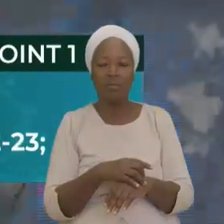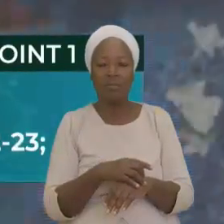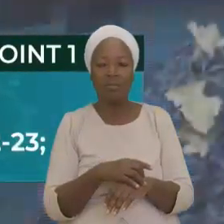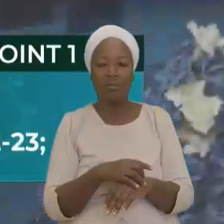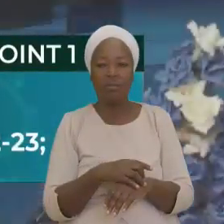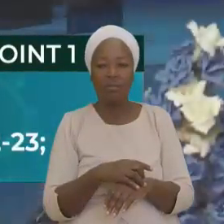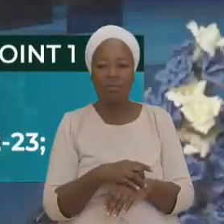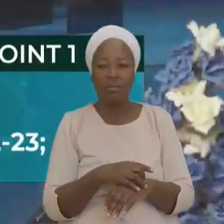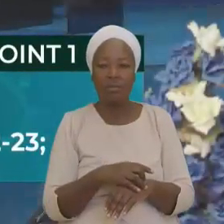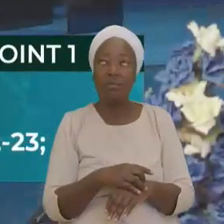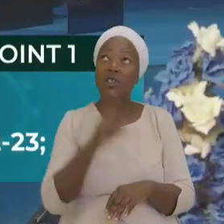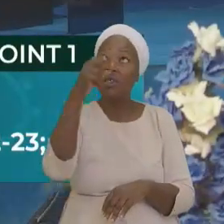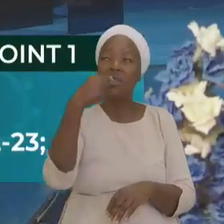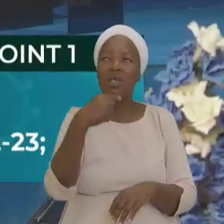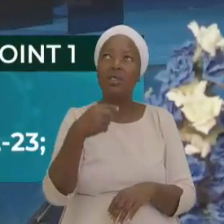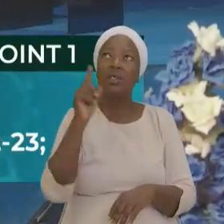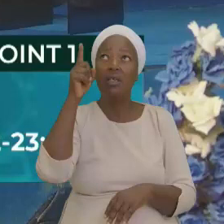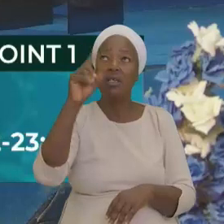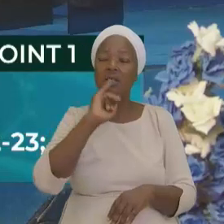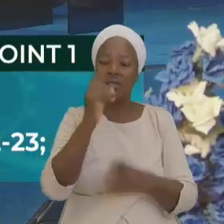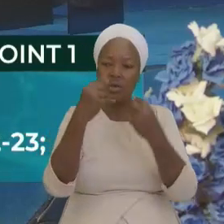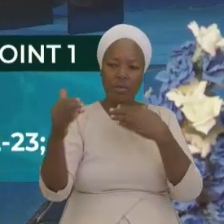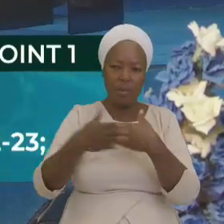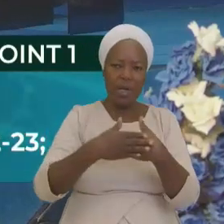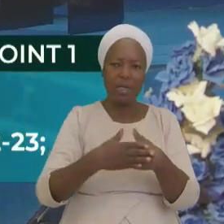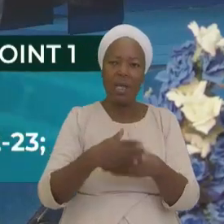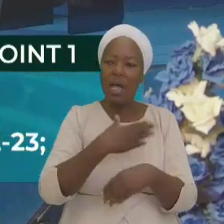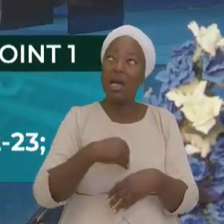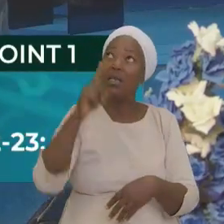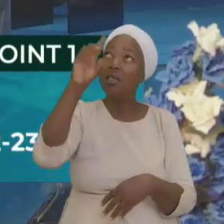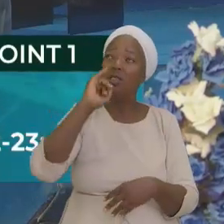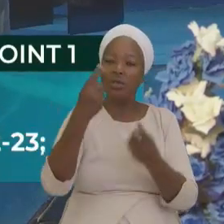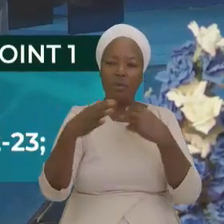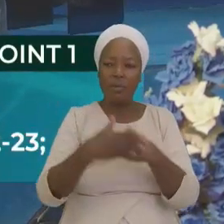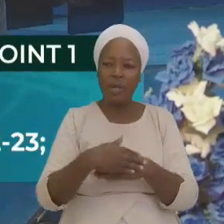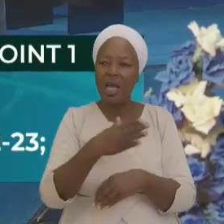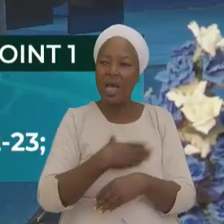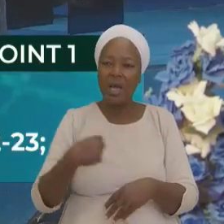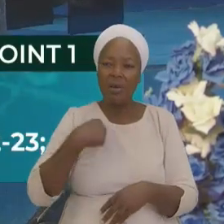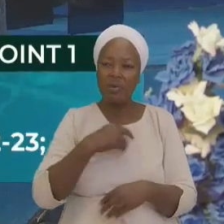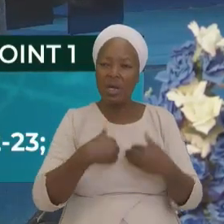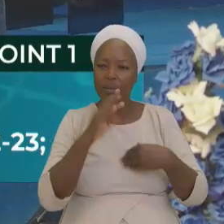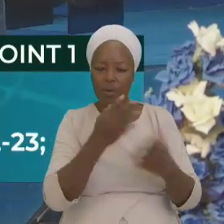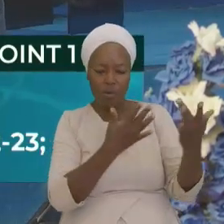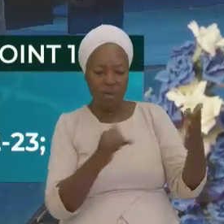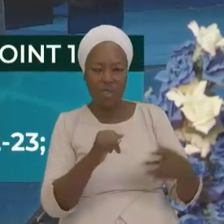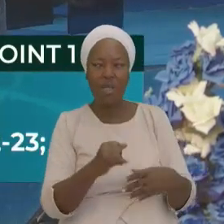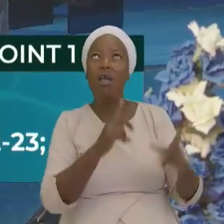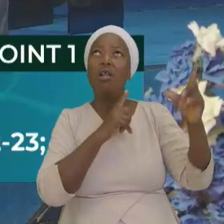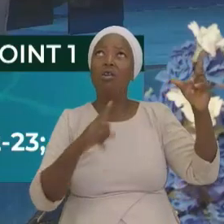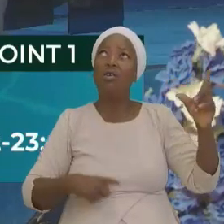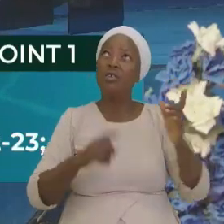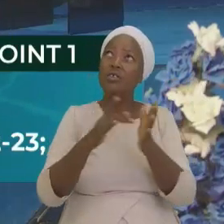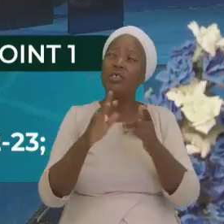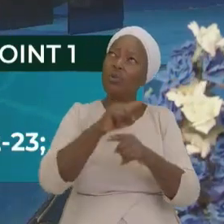He said he's coming back, and he's coming back, and we've been waiting. Lord Jesus, when will